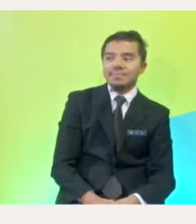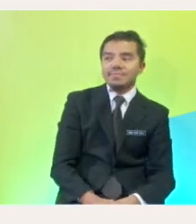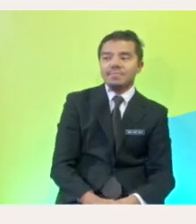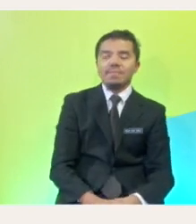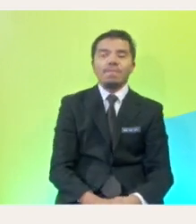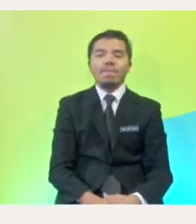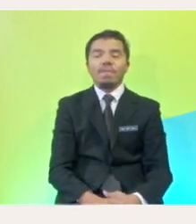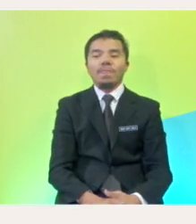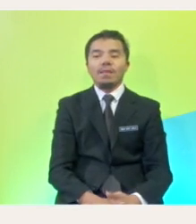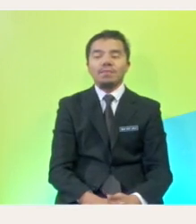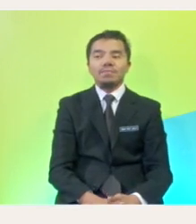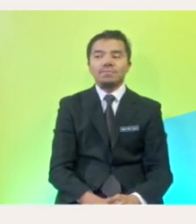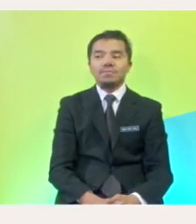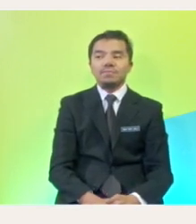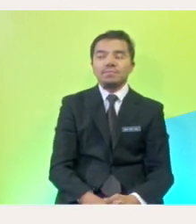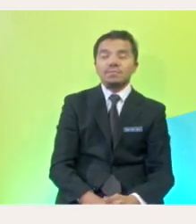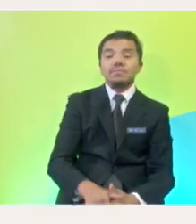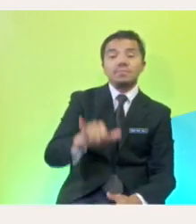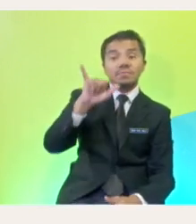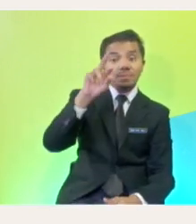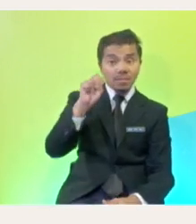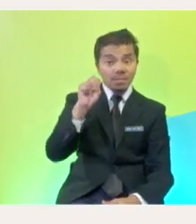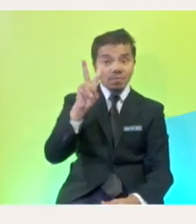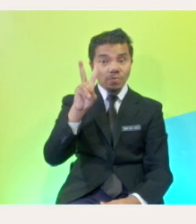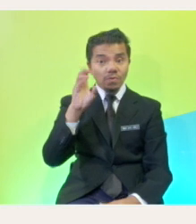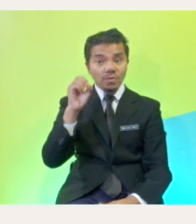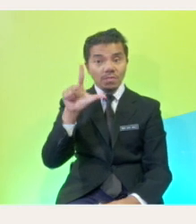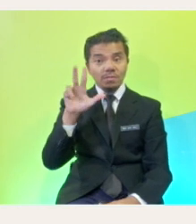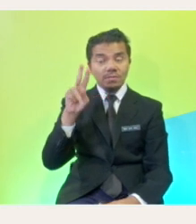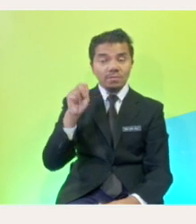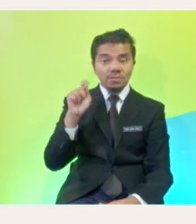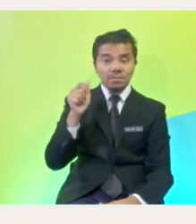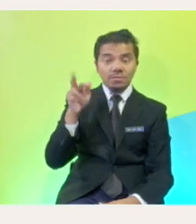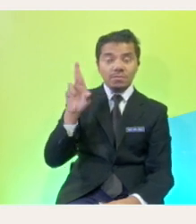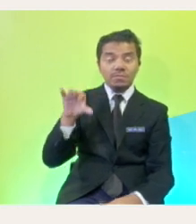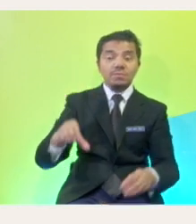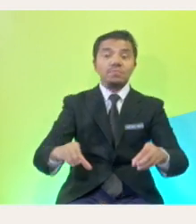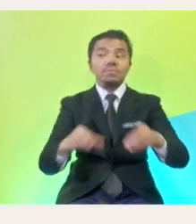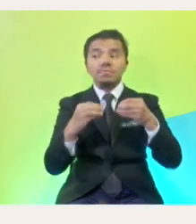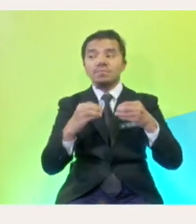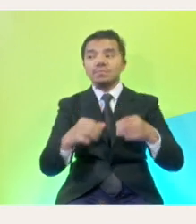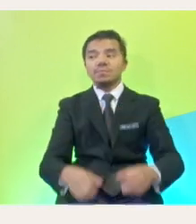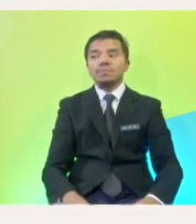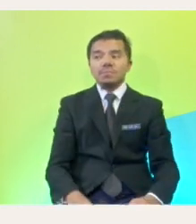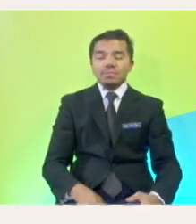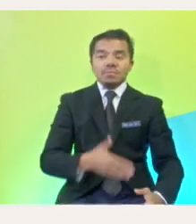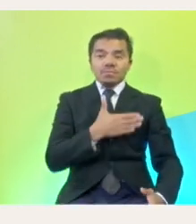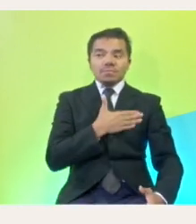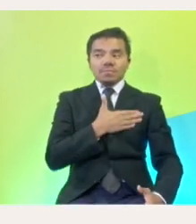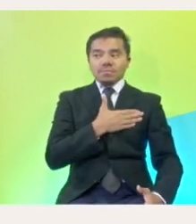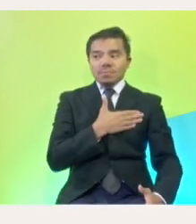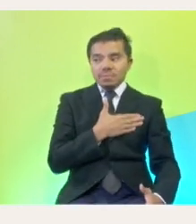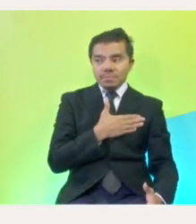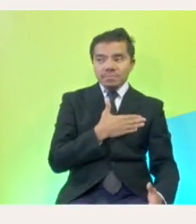example. Okay, and next is involuntary actions. Involuntary action means such as heartbeat,